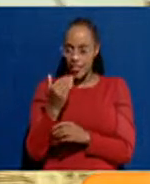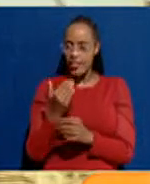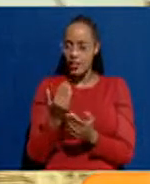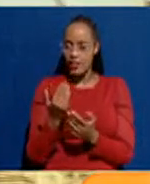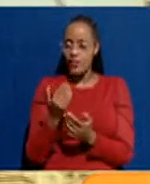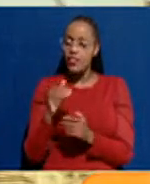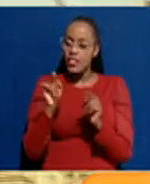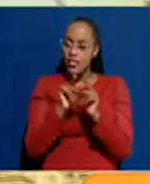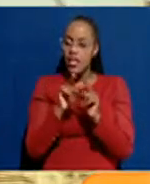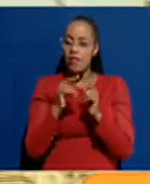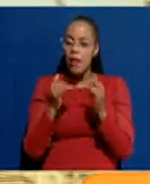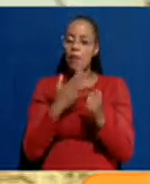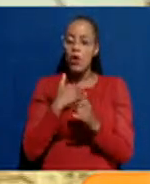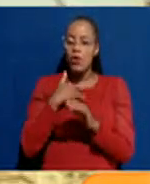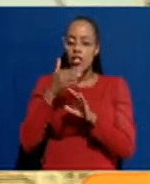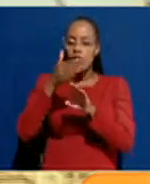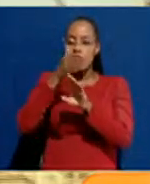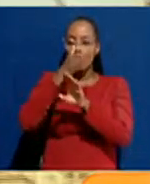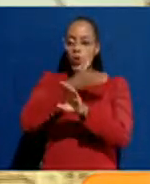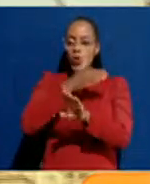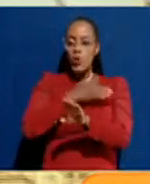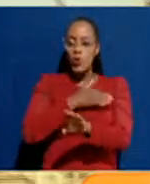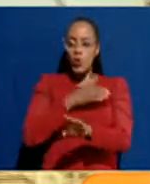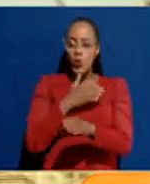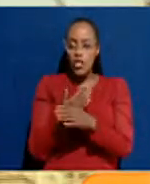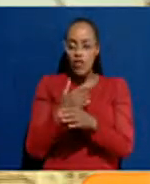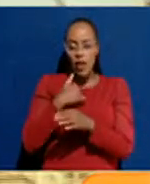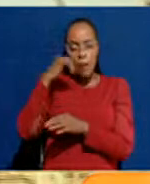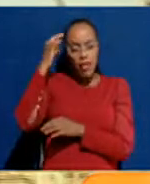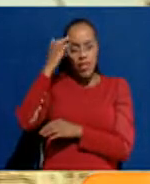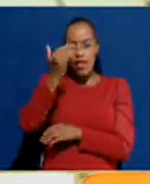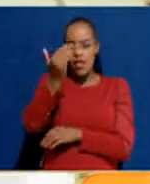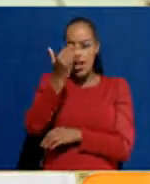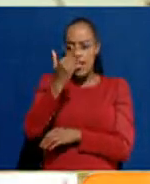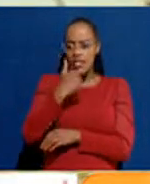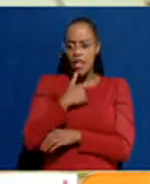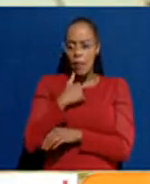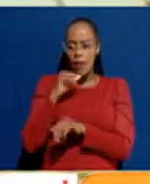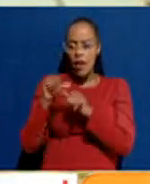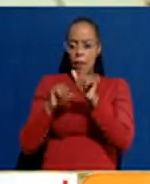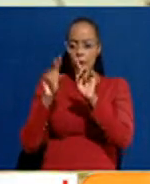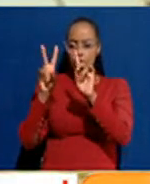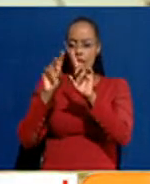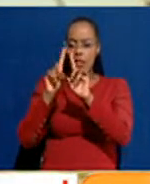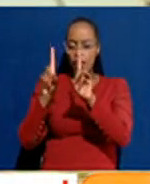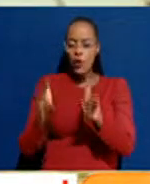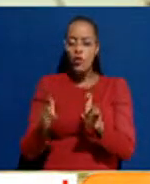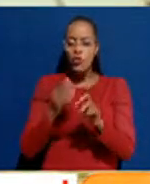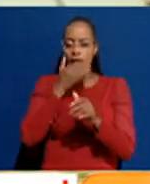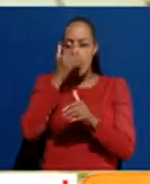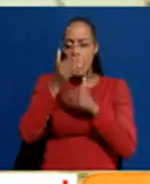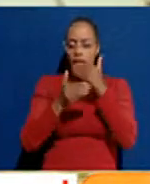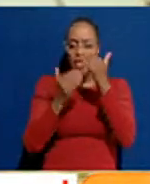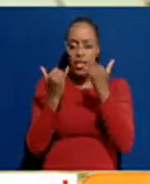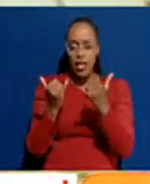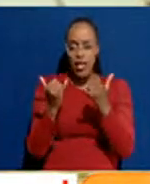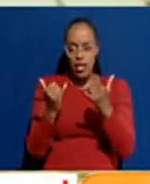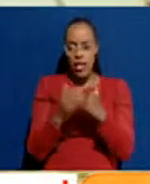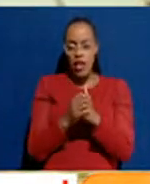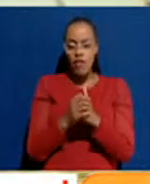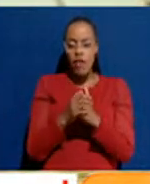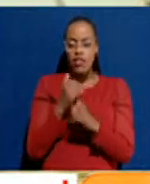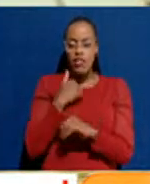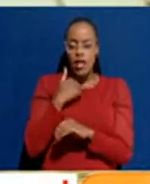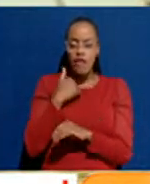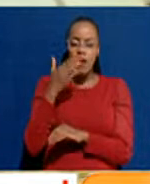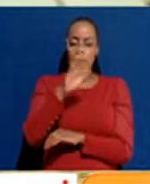And let me just go back to the way I think you had wanted to ask a question that maybe let me answer it now that you've not come back to